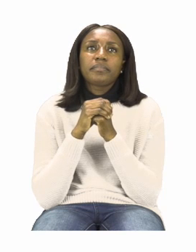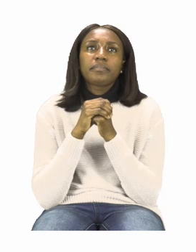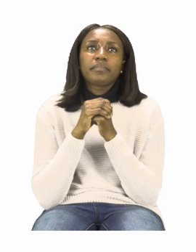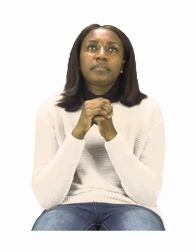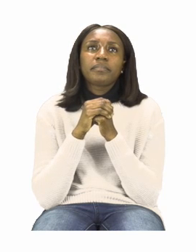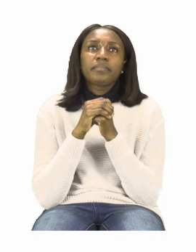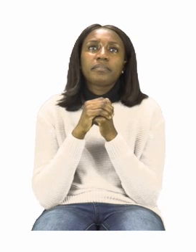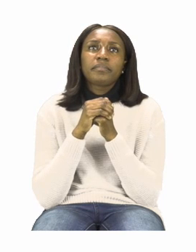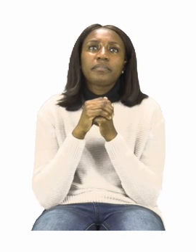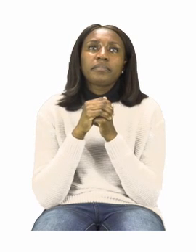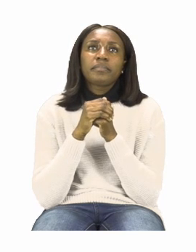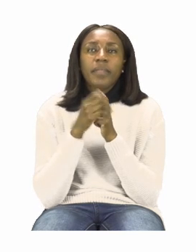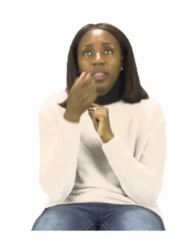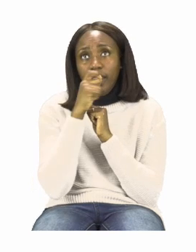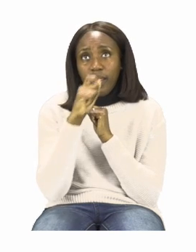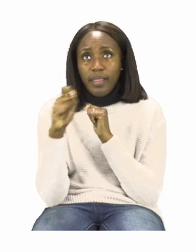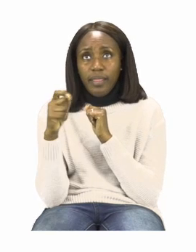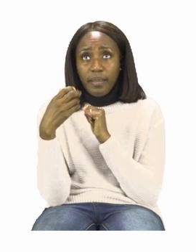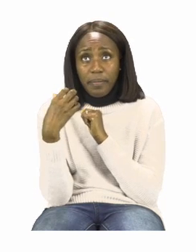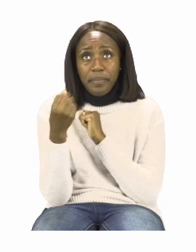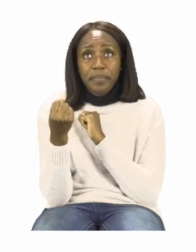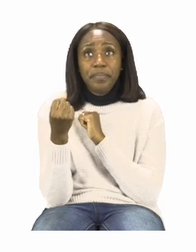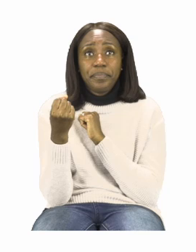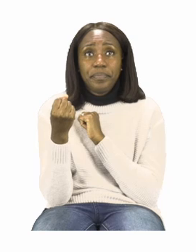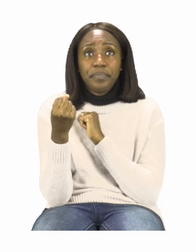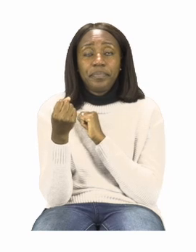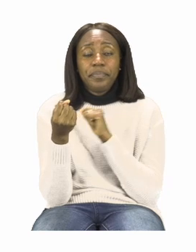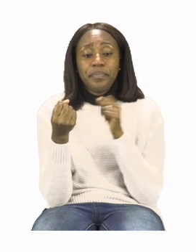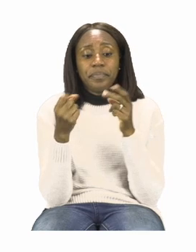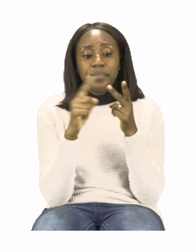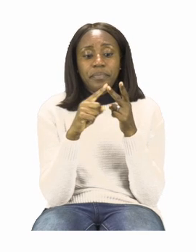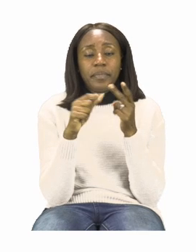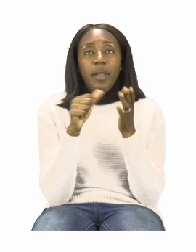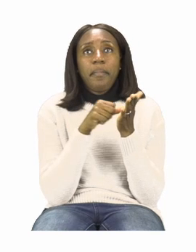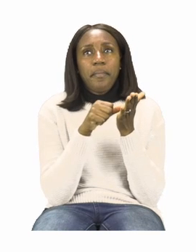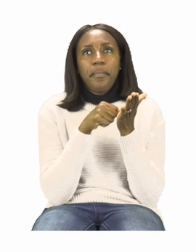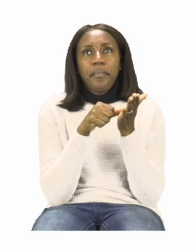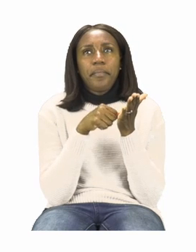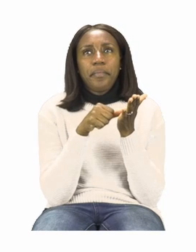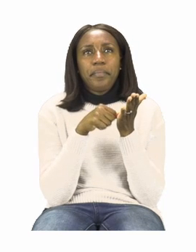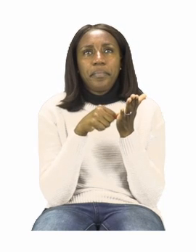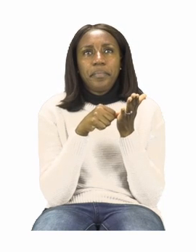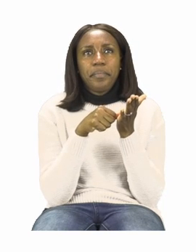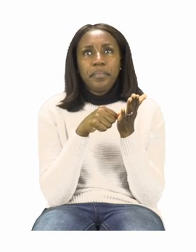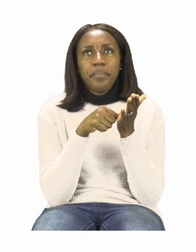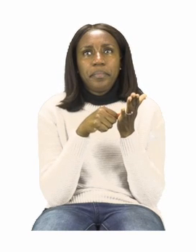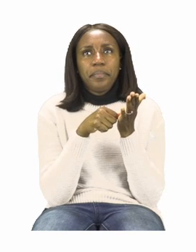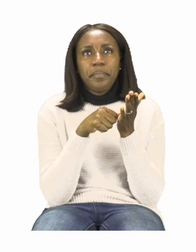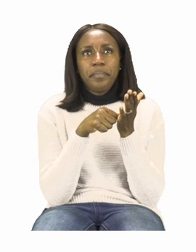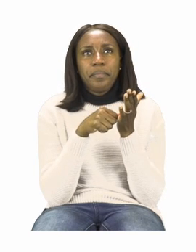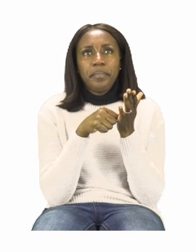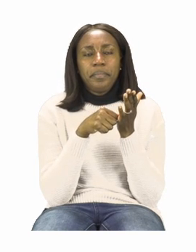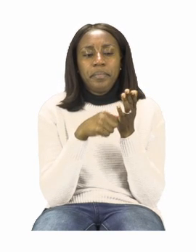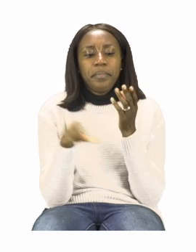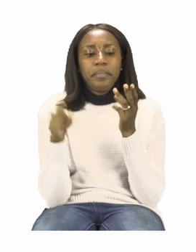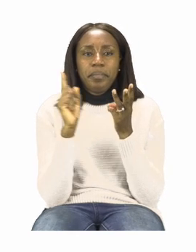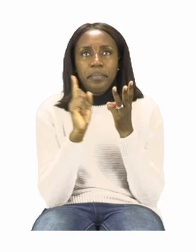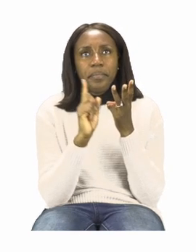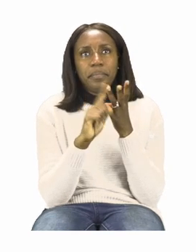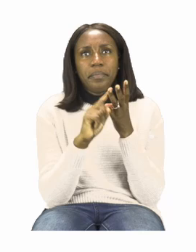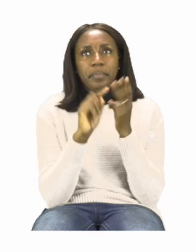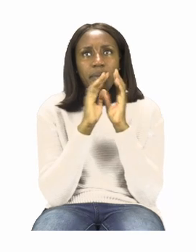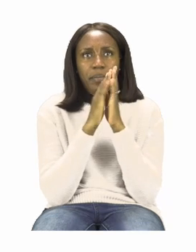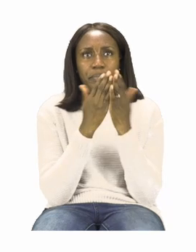have pencils. Then you have erasers in the second block. Then you have